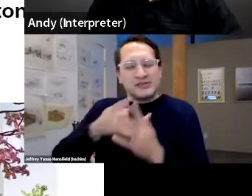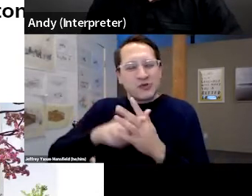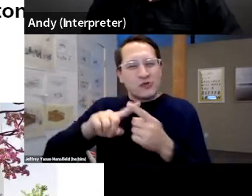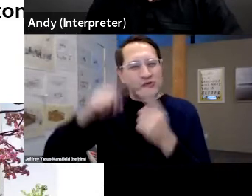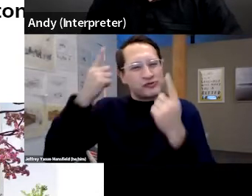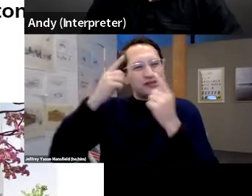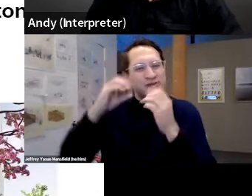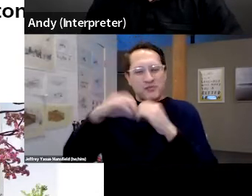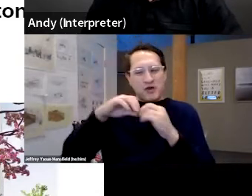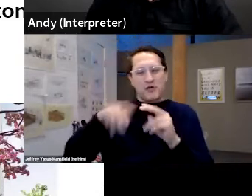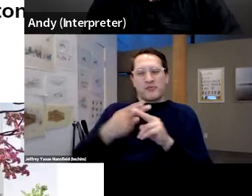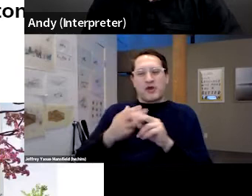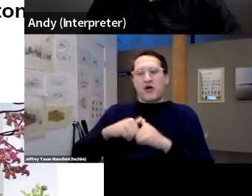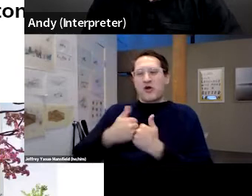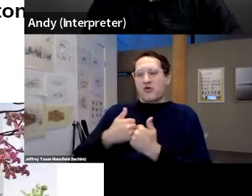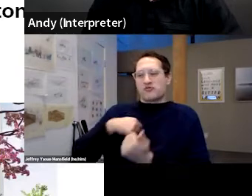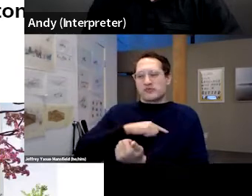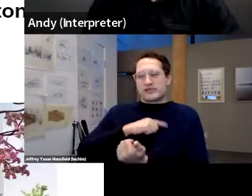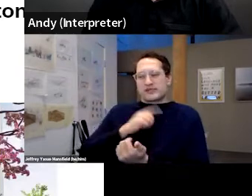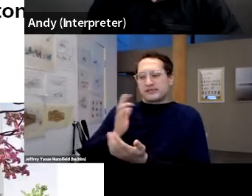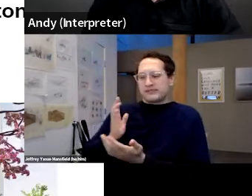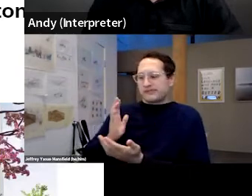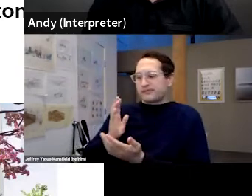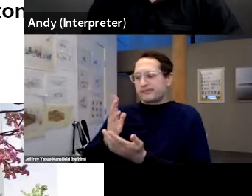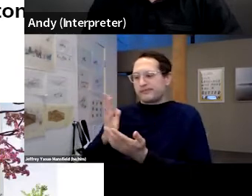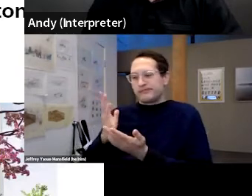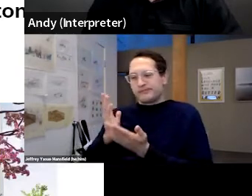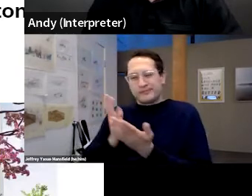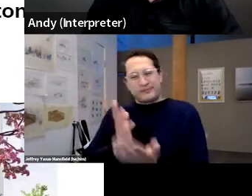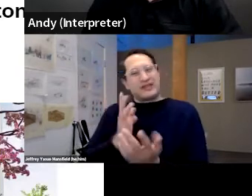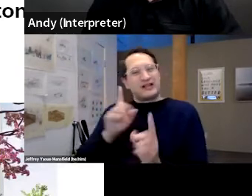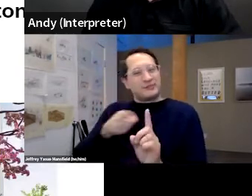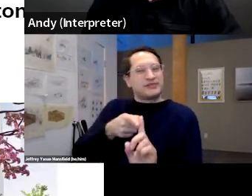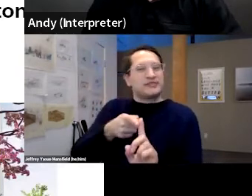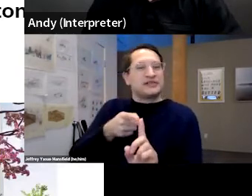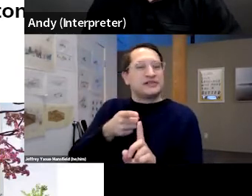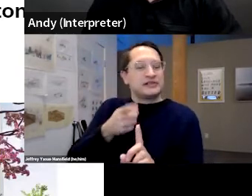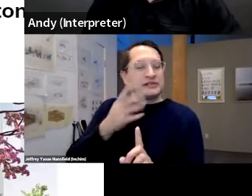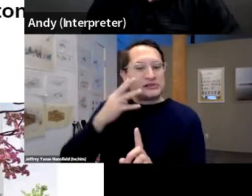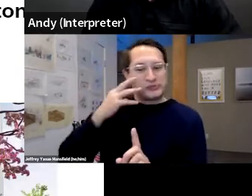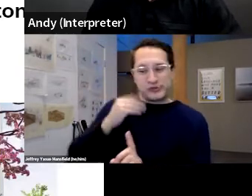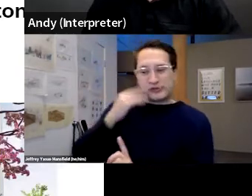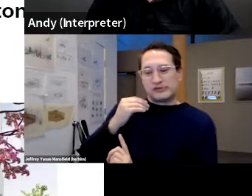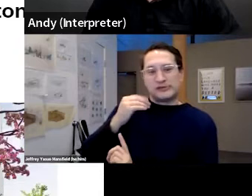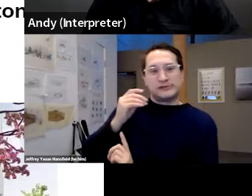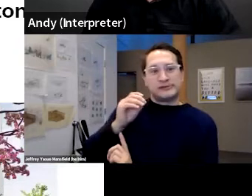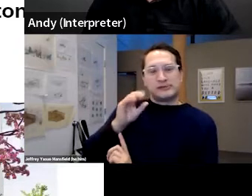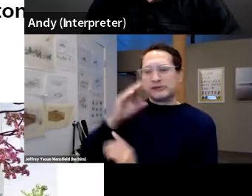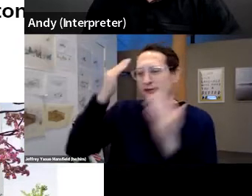These are ways that we start to think more about how we bring